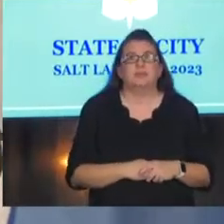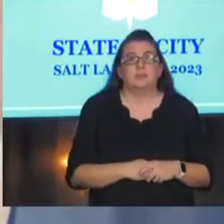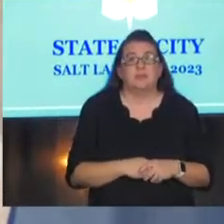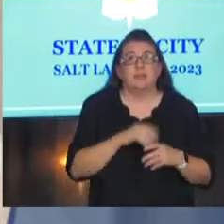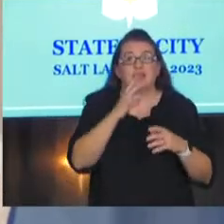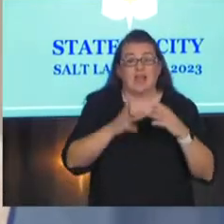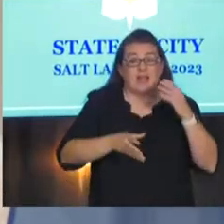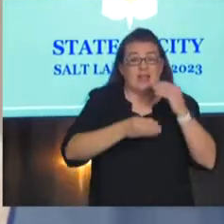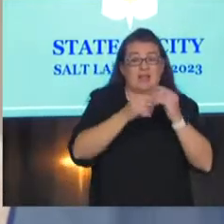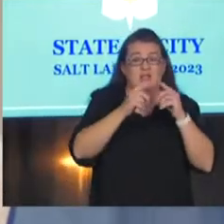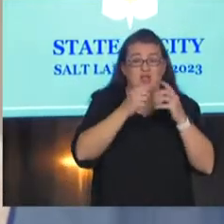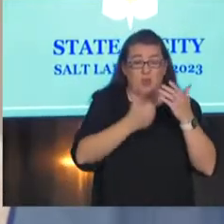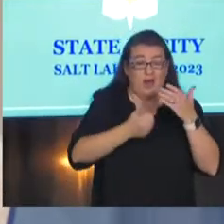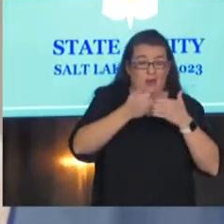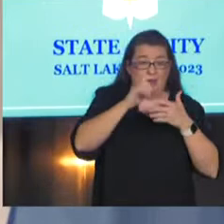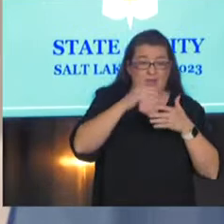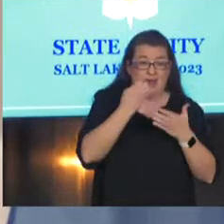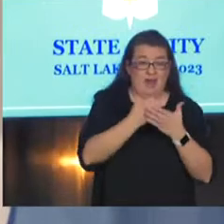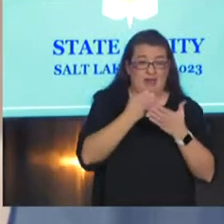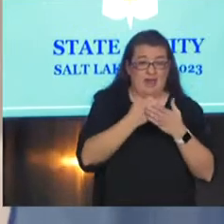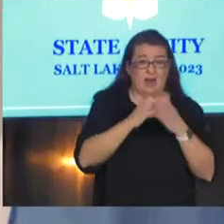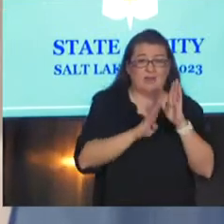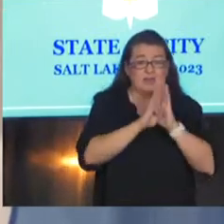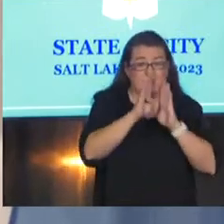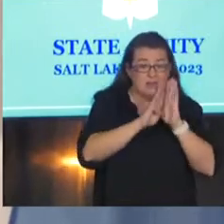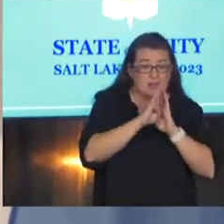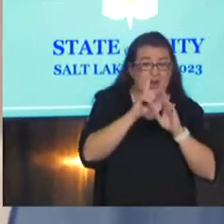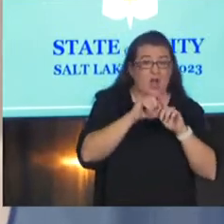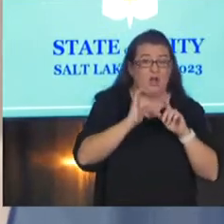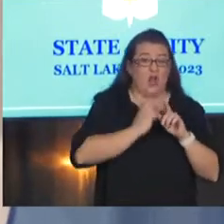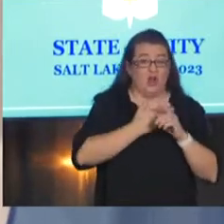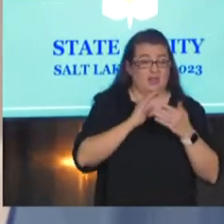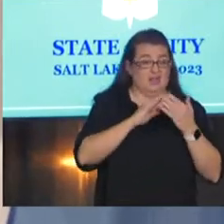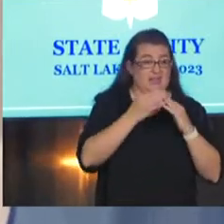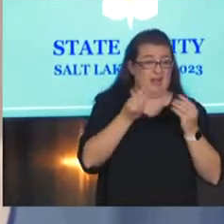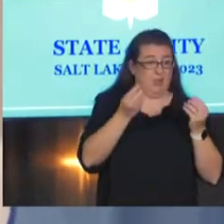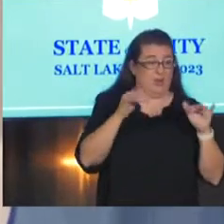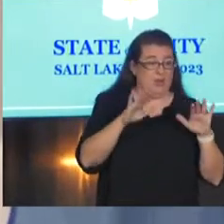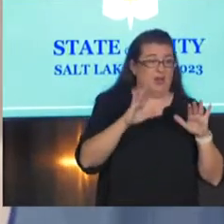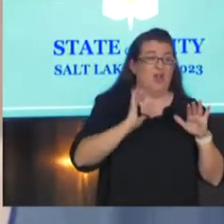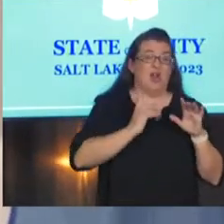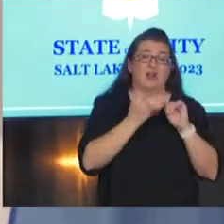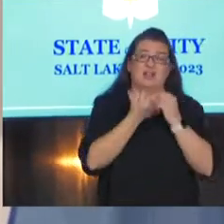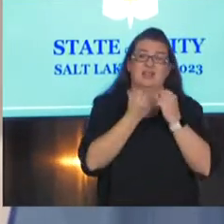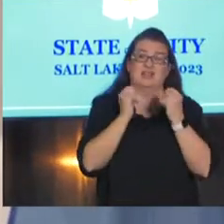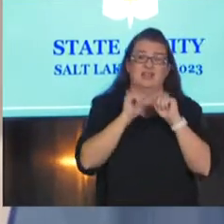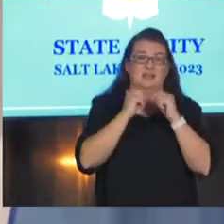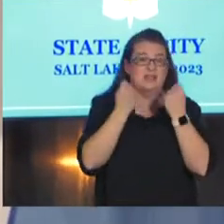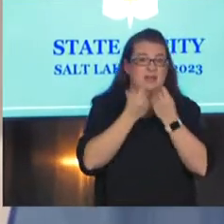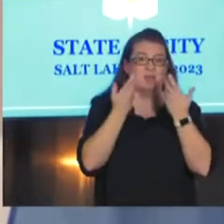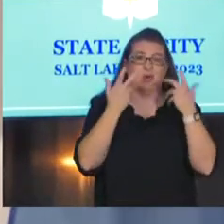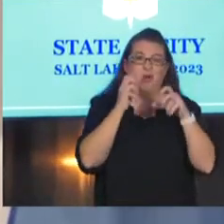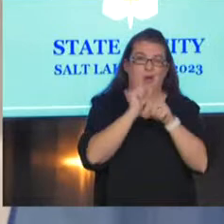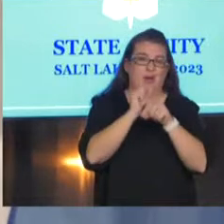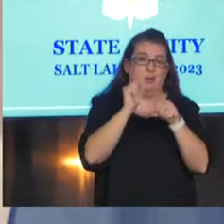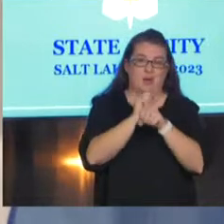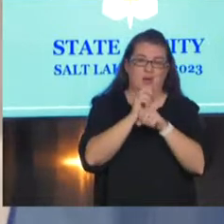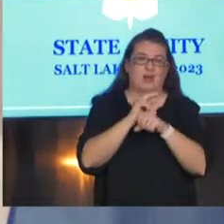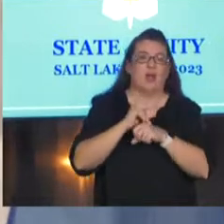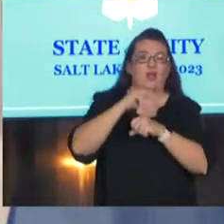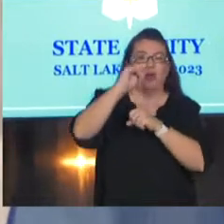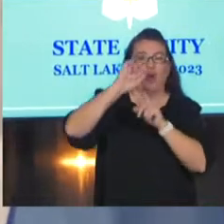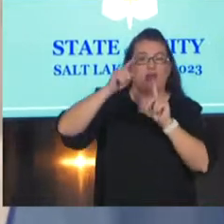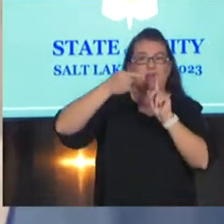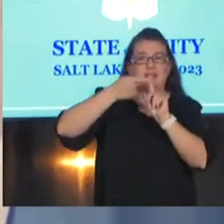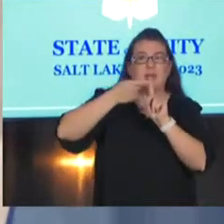In addition to prioritizing economic development on city property, our team is already working on the North Temple